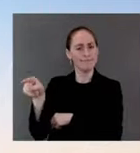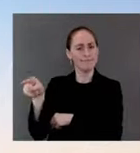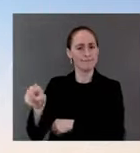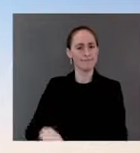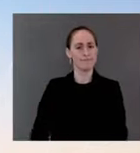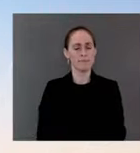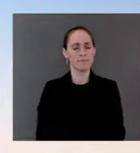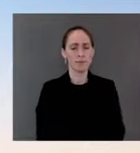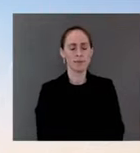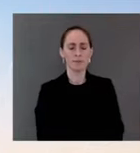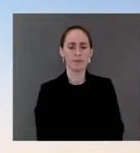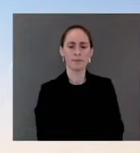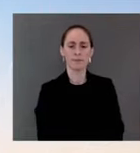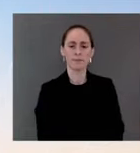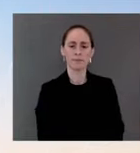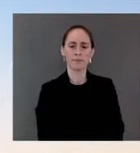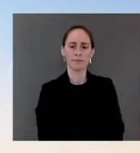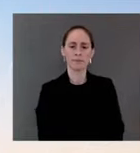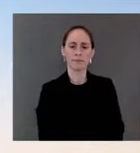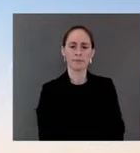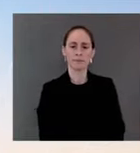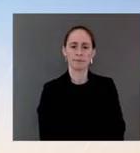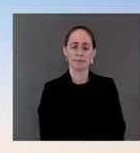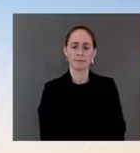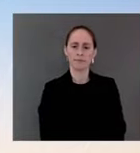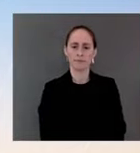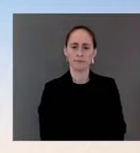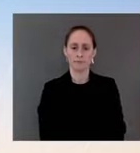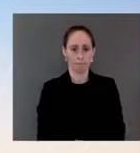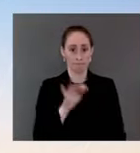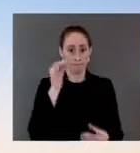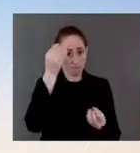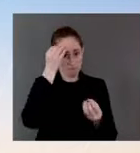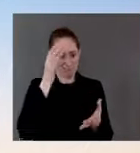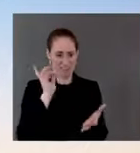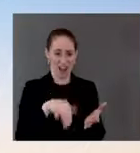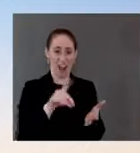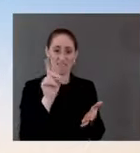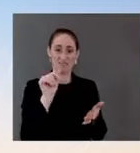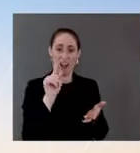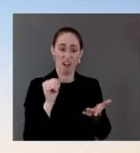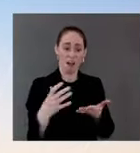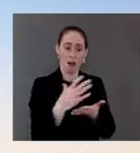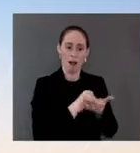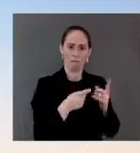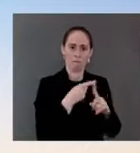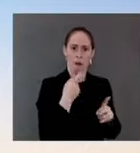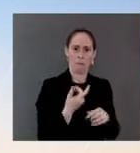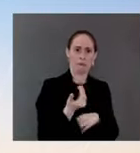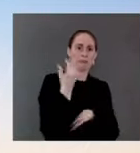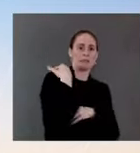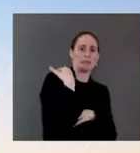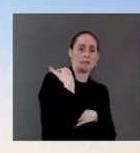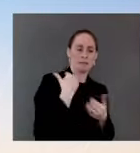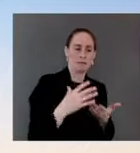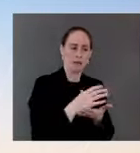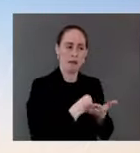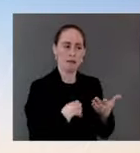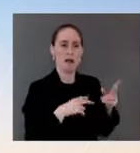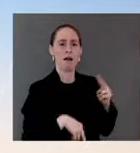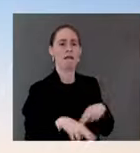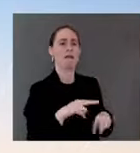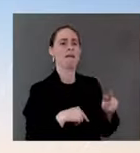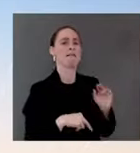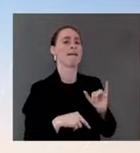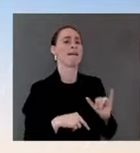our argument is that this makes passing Build Back Better even more imperative, even more important, because what Build Back Better